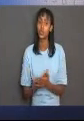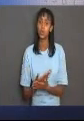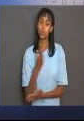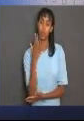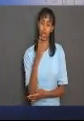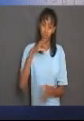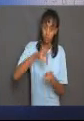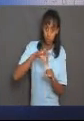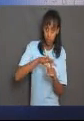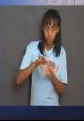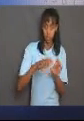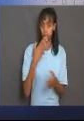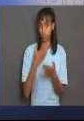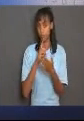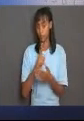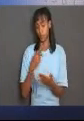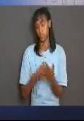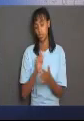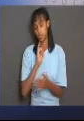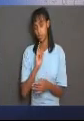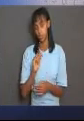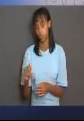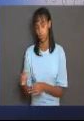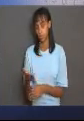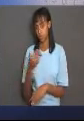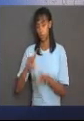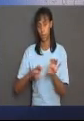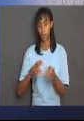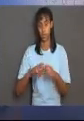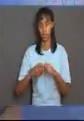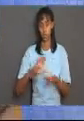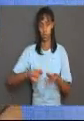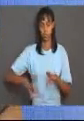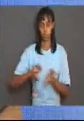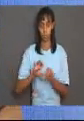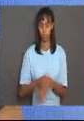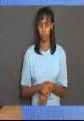older trees are cut down, this reduces the problem.